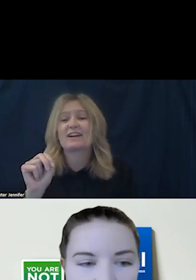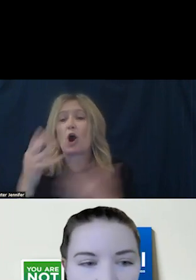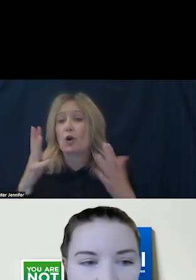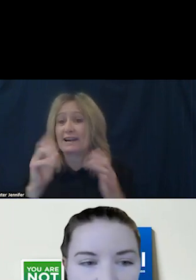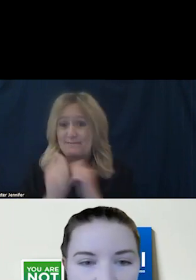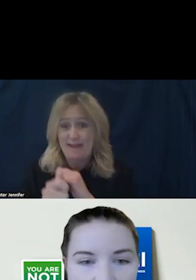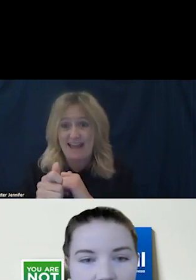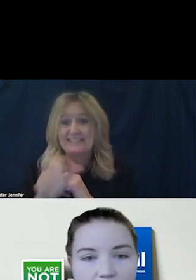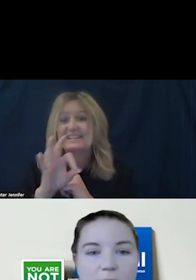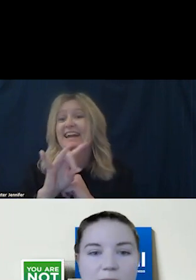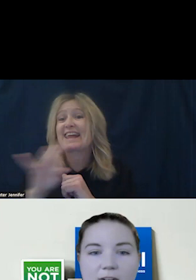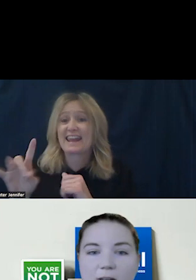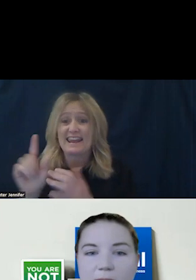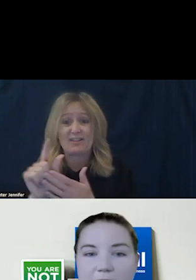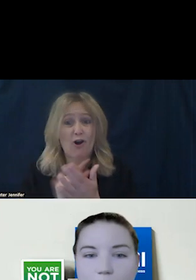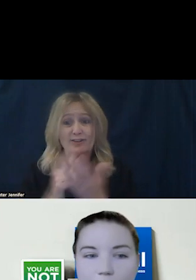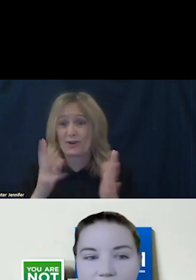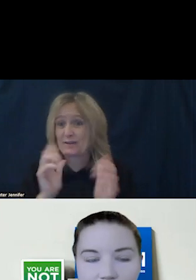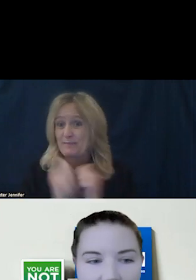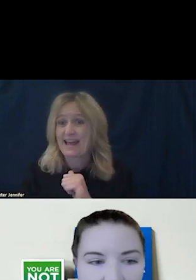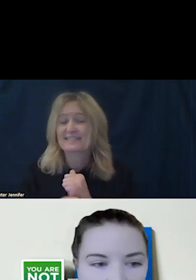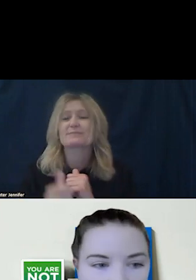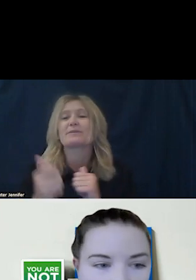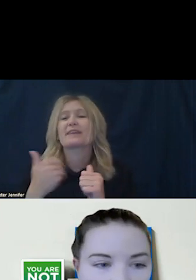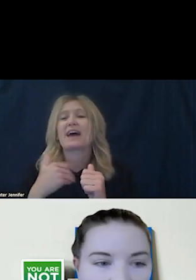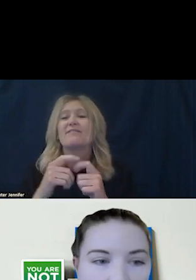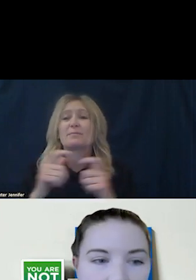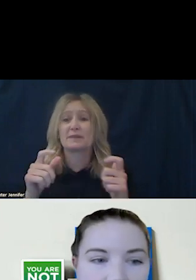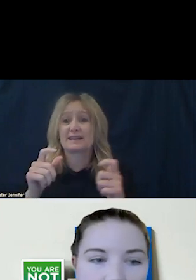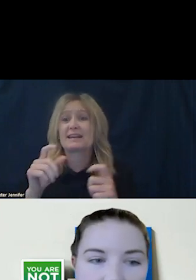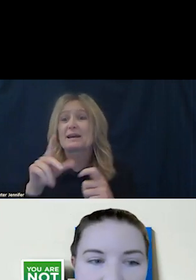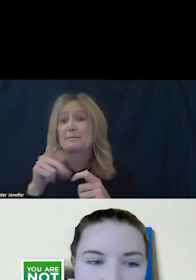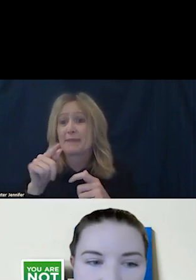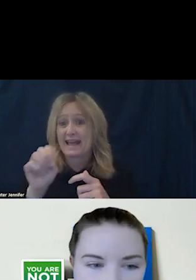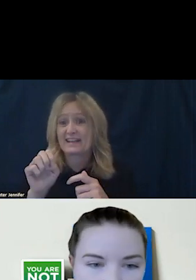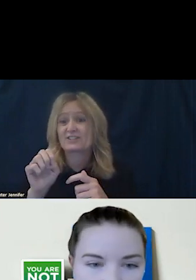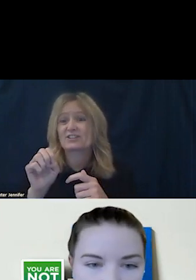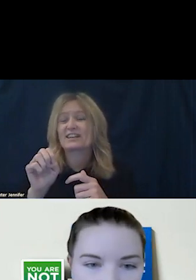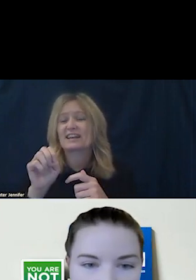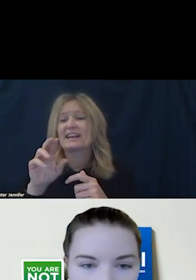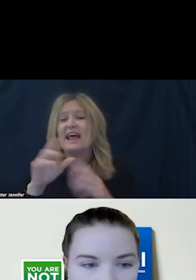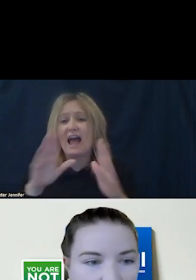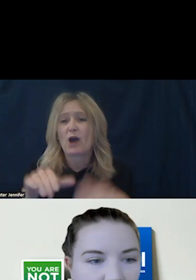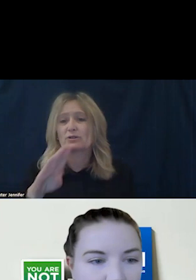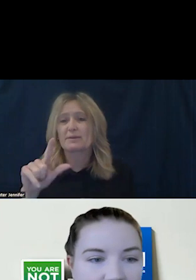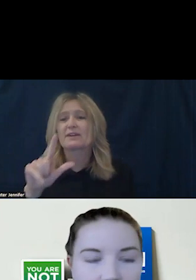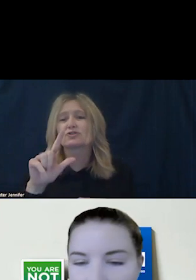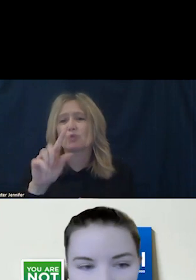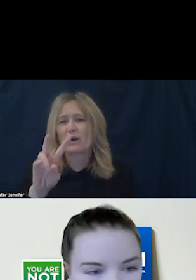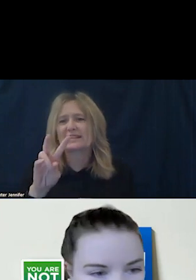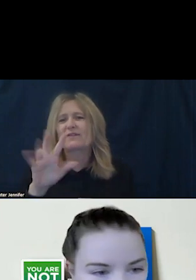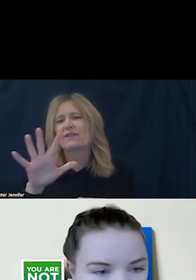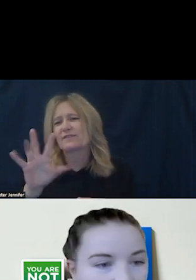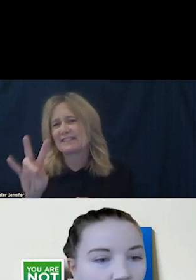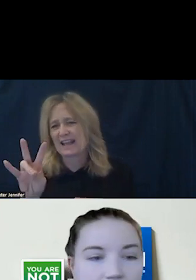some 988 related legislation, but they have a robust package in House Bill 2757. This is right now just